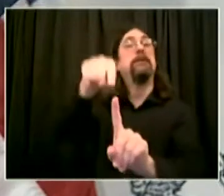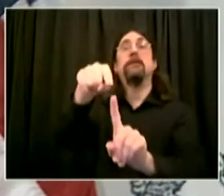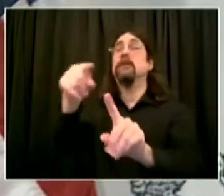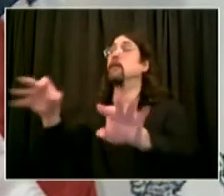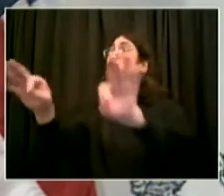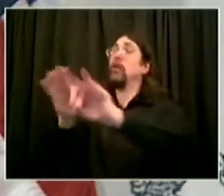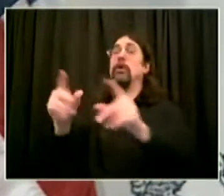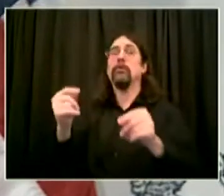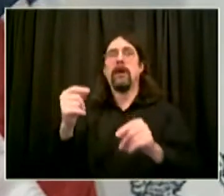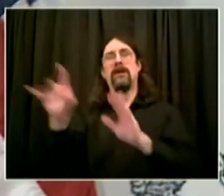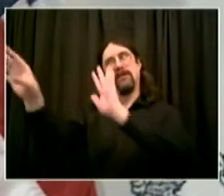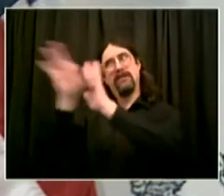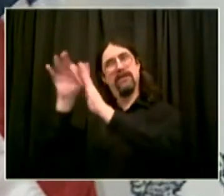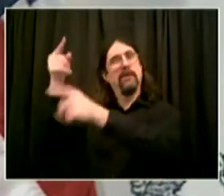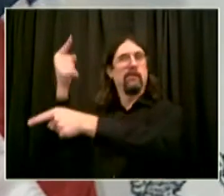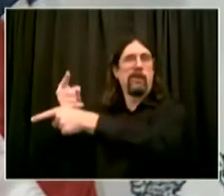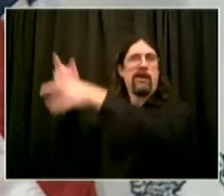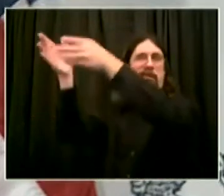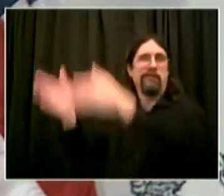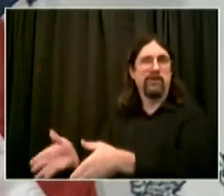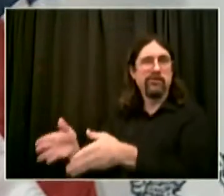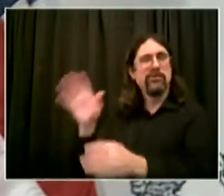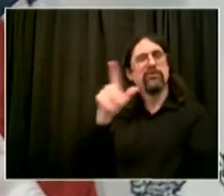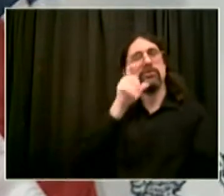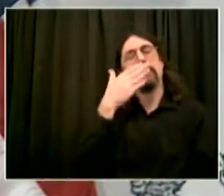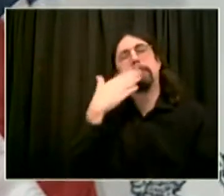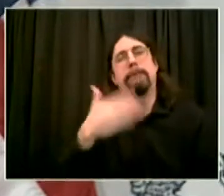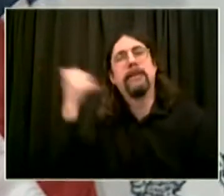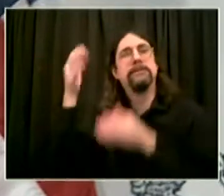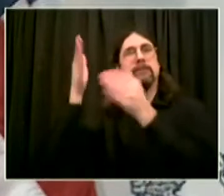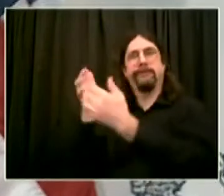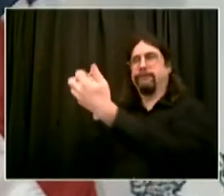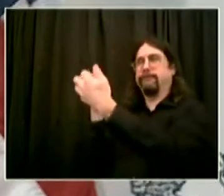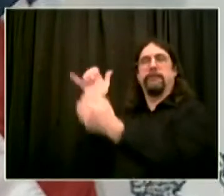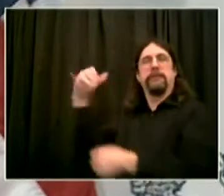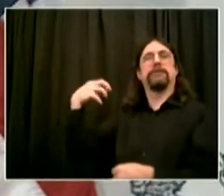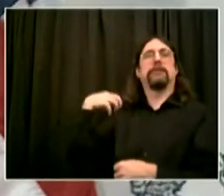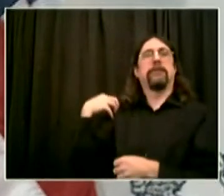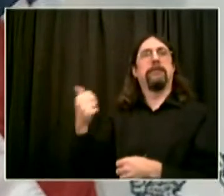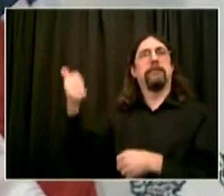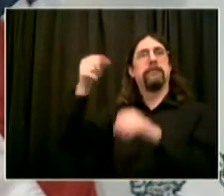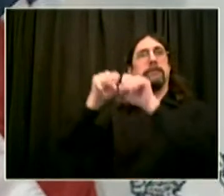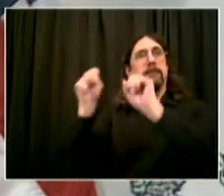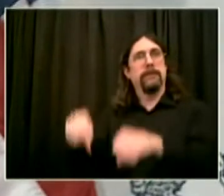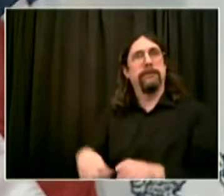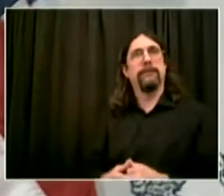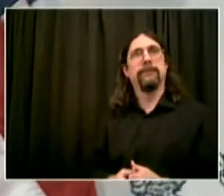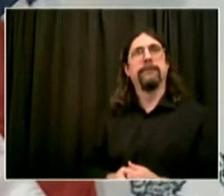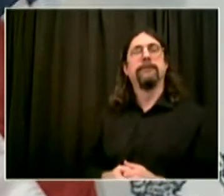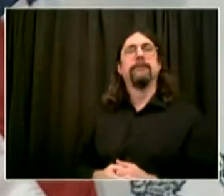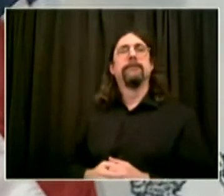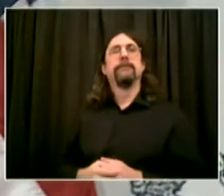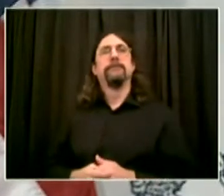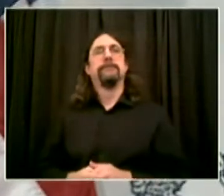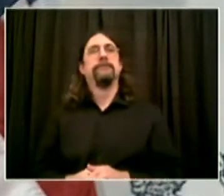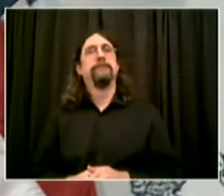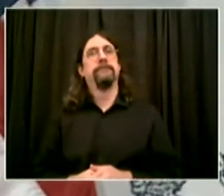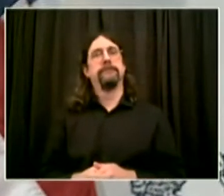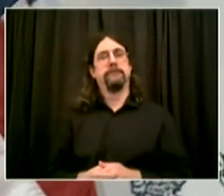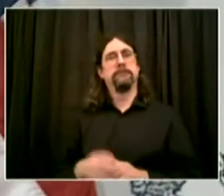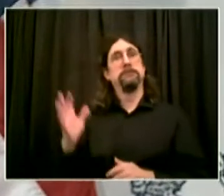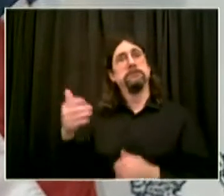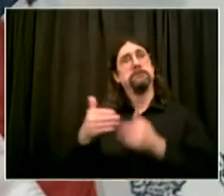deeply. That's what neighborhood policing is. So again, everyone, this is one example of some of the things you'll hear about tonight in the